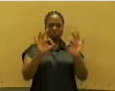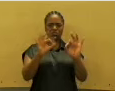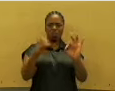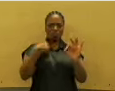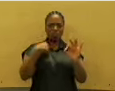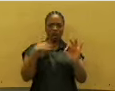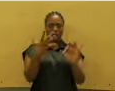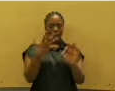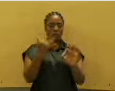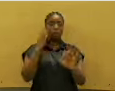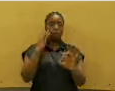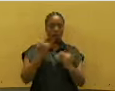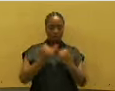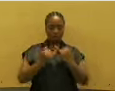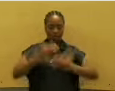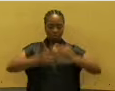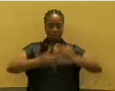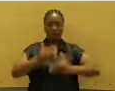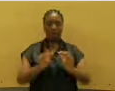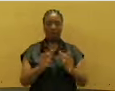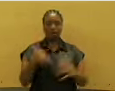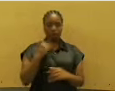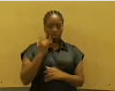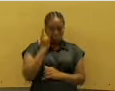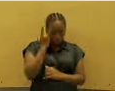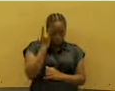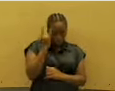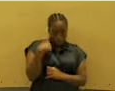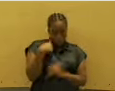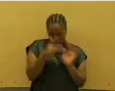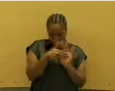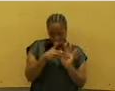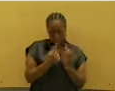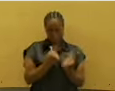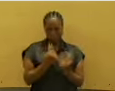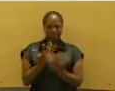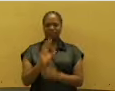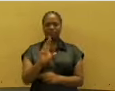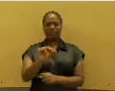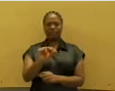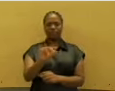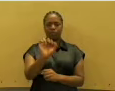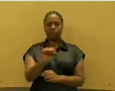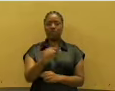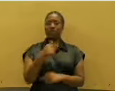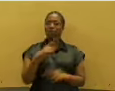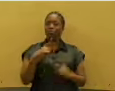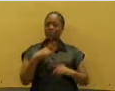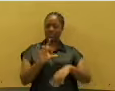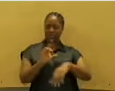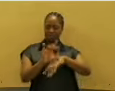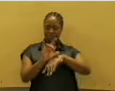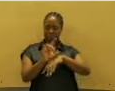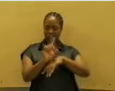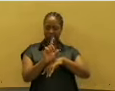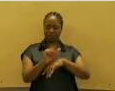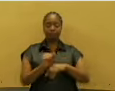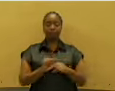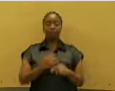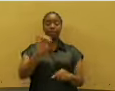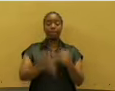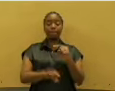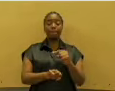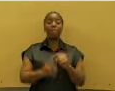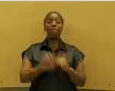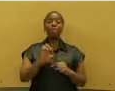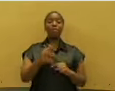and gender confirming healthcare without shame or stigma. And just a footnote or a note now, we find that in facilities, not just